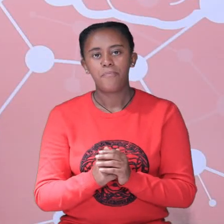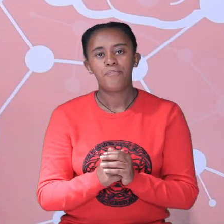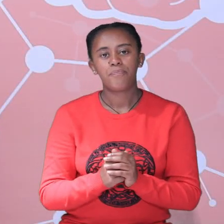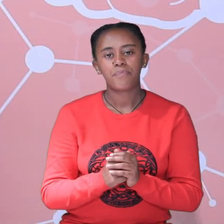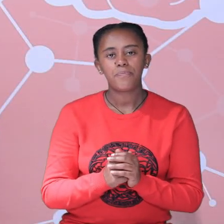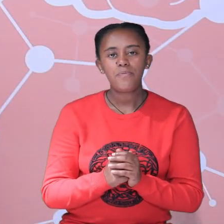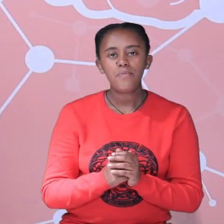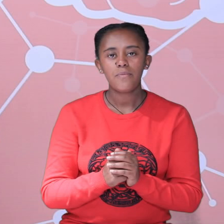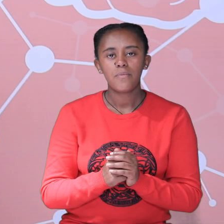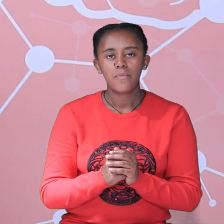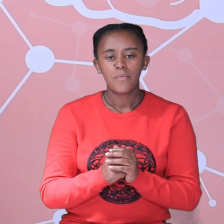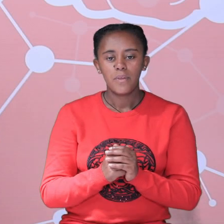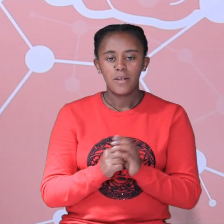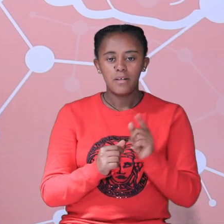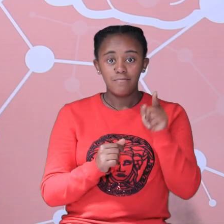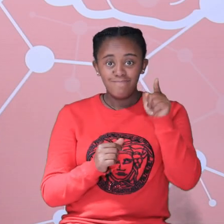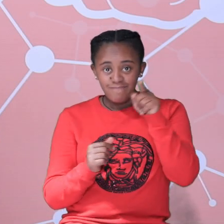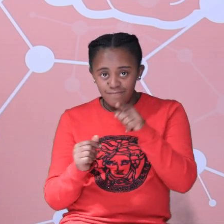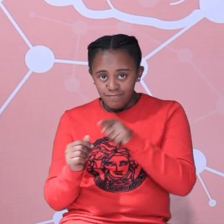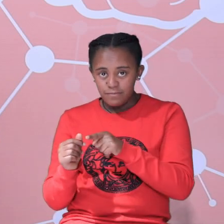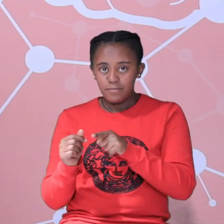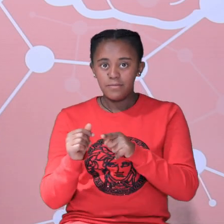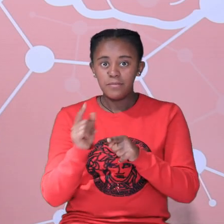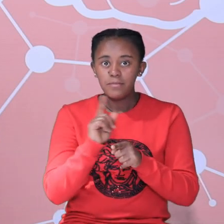The incidence, this is incidence rays,